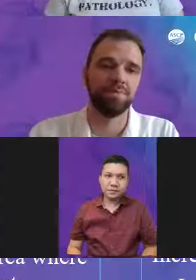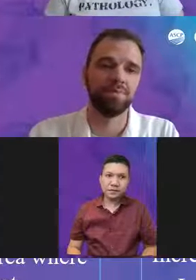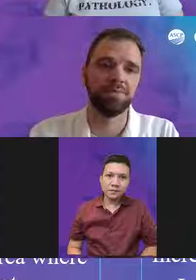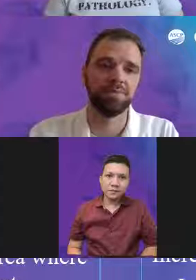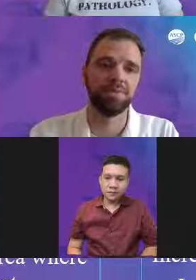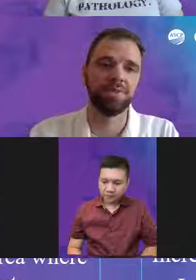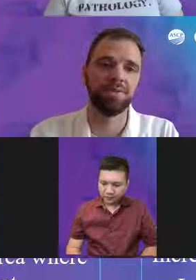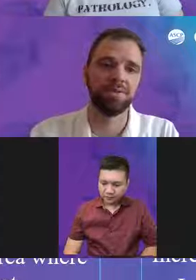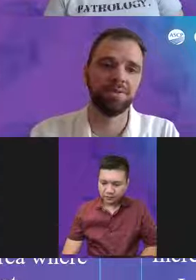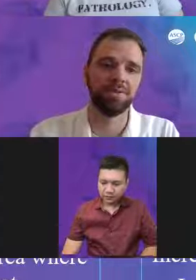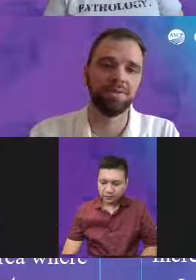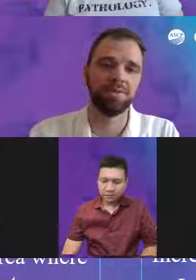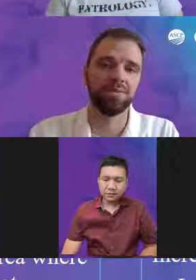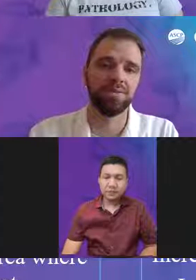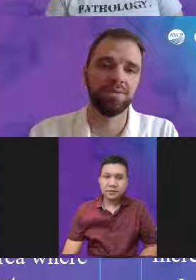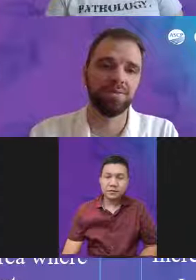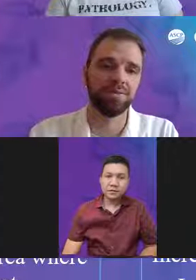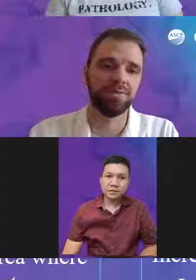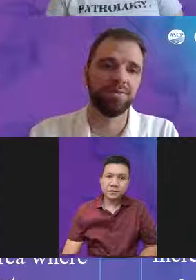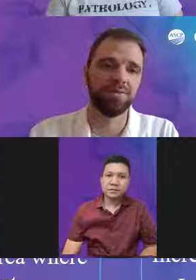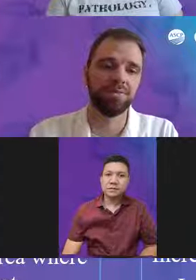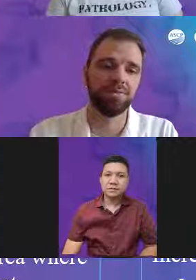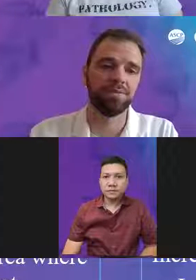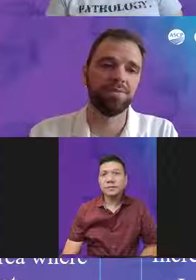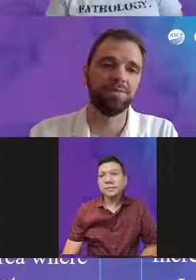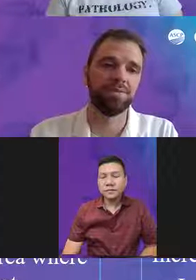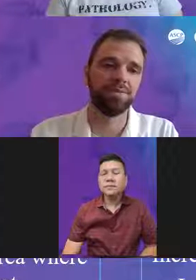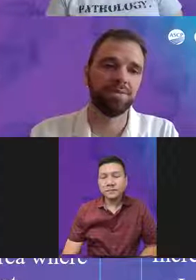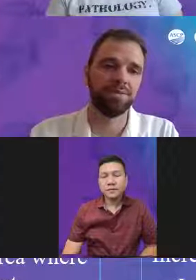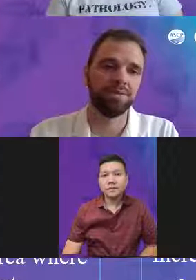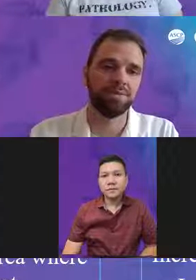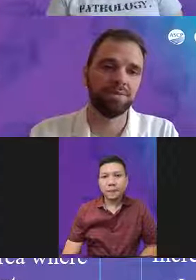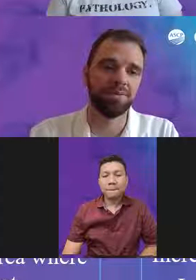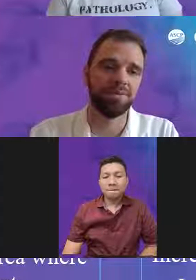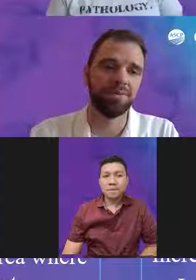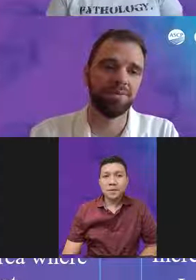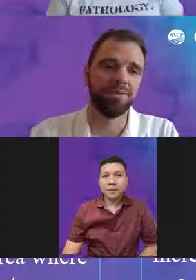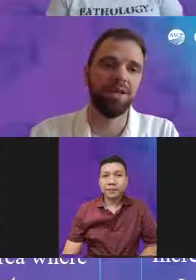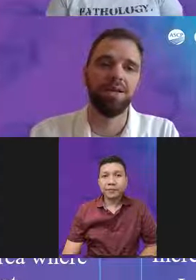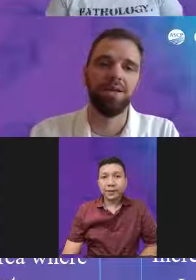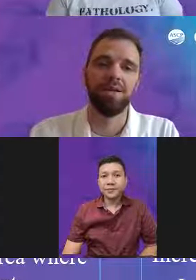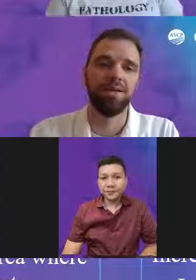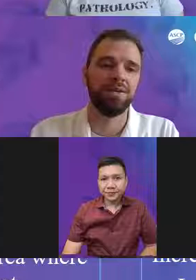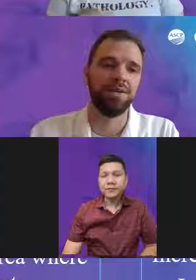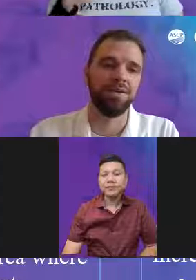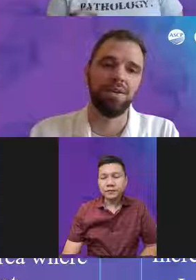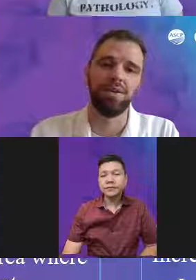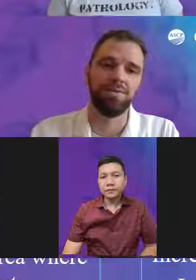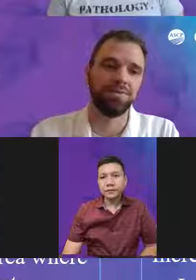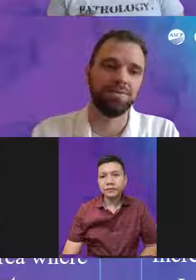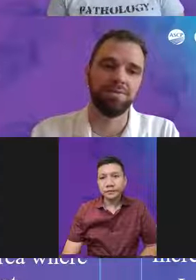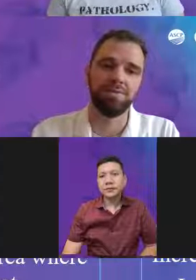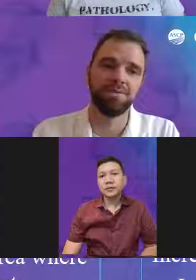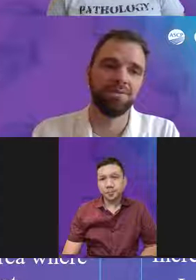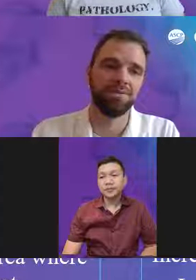Because, you know, we're not saying that nurses are not smart. That's not what we're saying. It's not their specialty. This